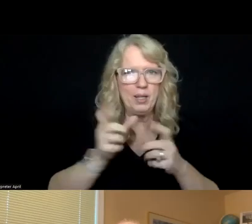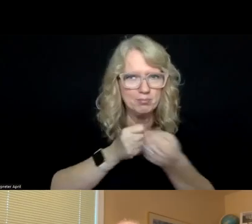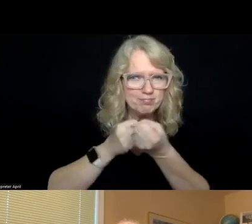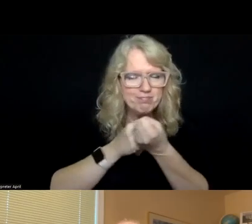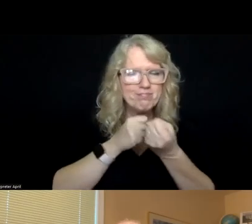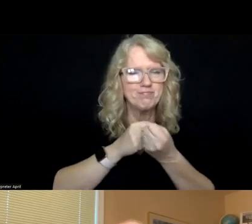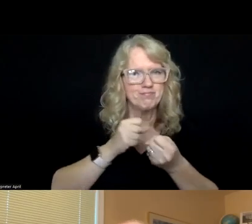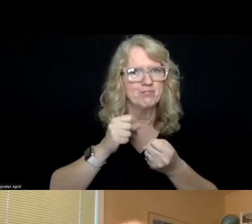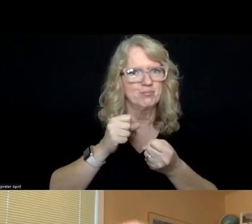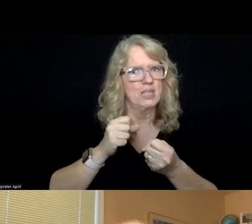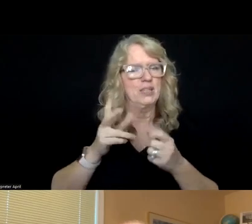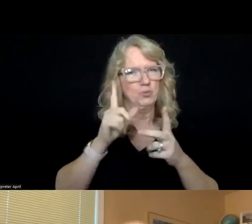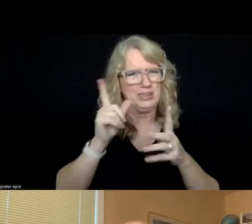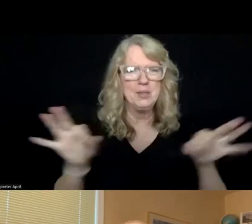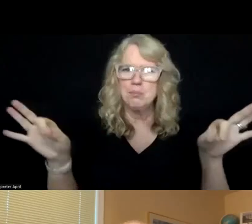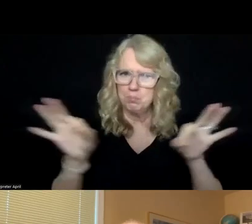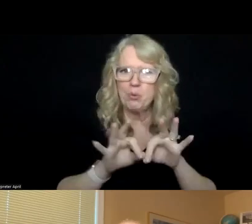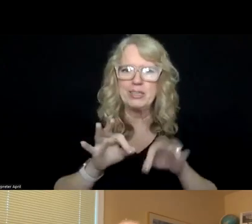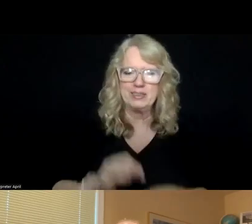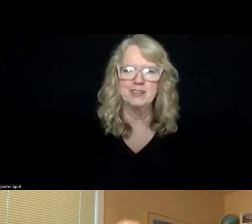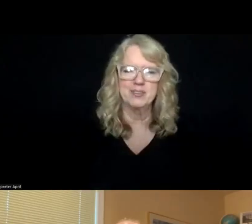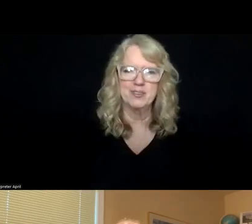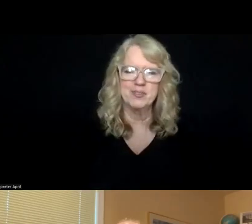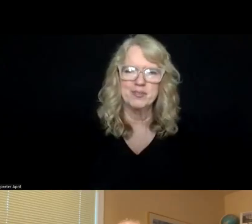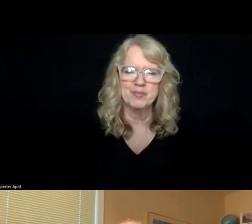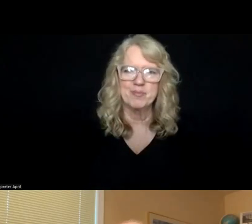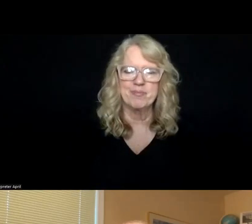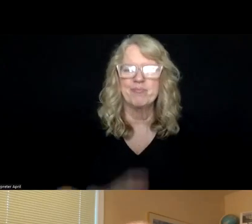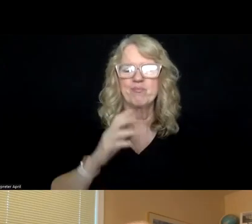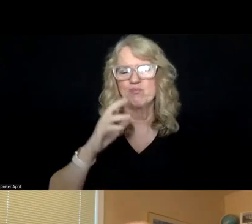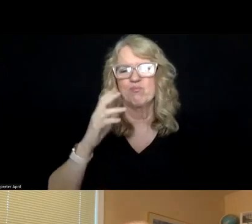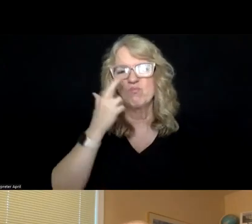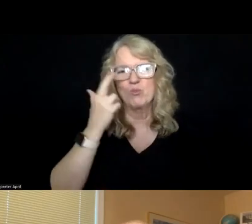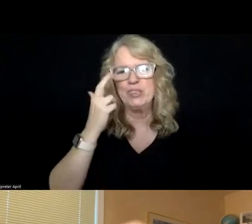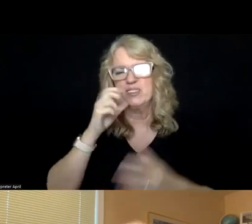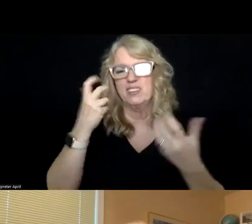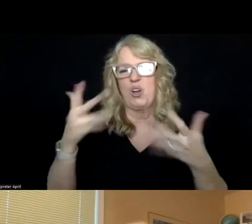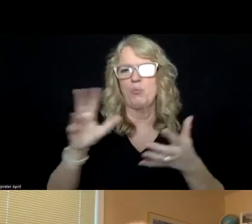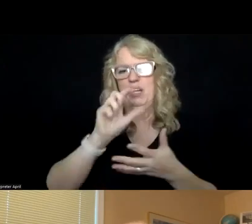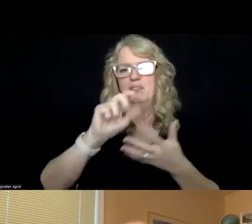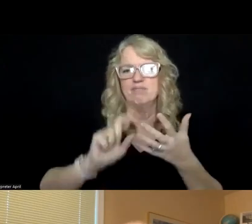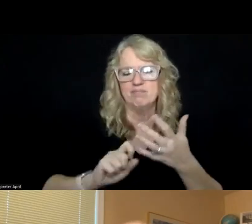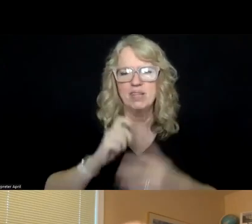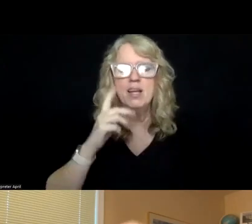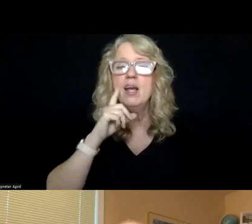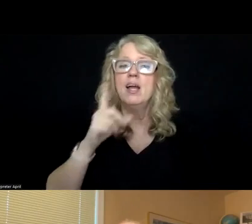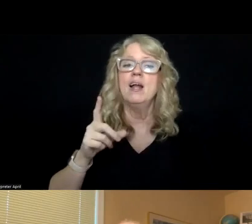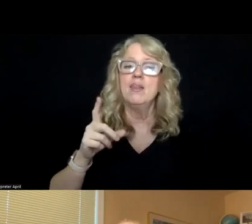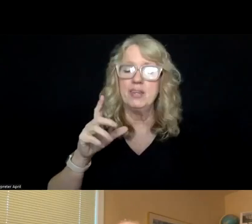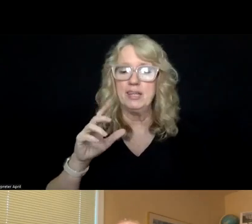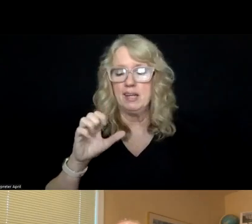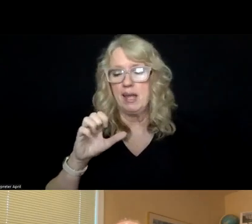geo-routing. This is very important for the various reasons that have previously been indicated. The EMTALA issue